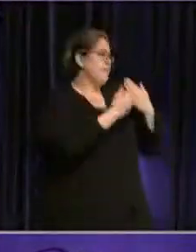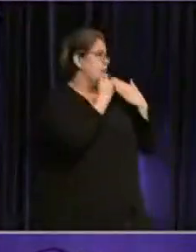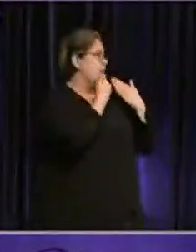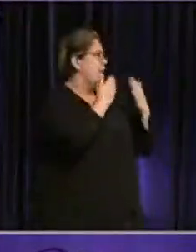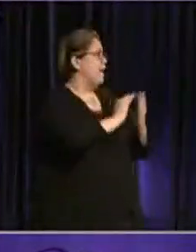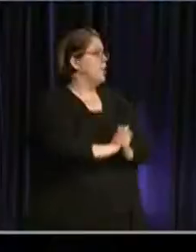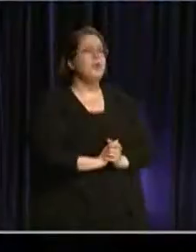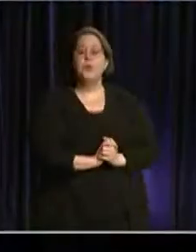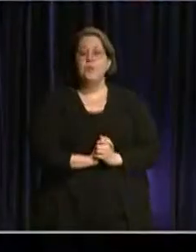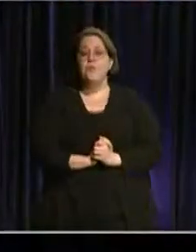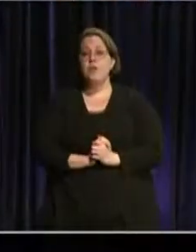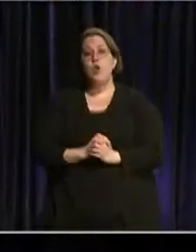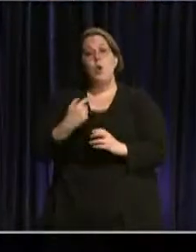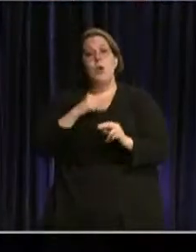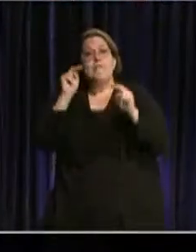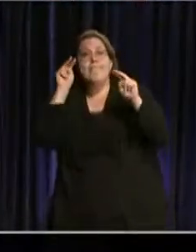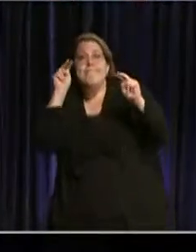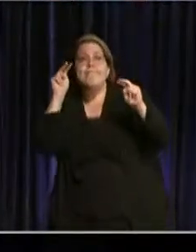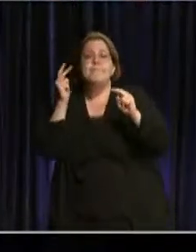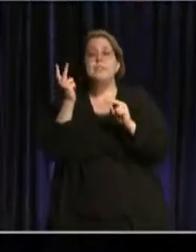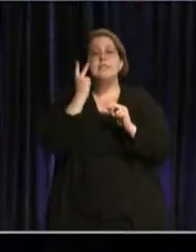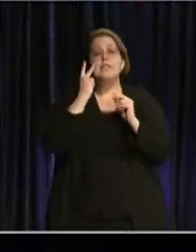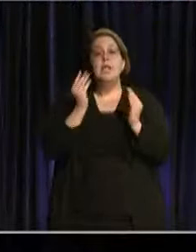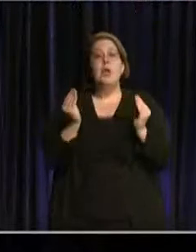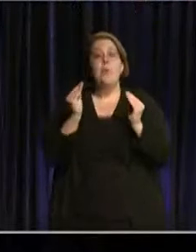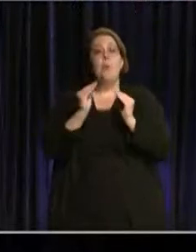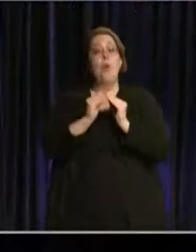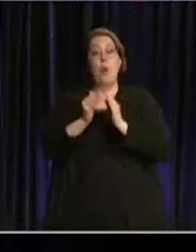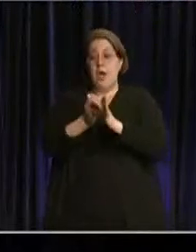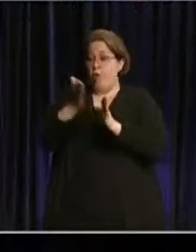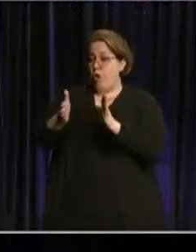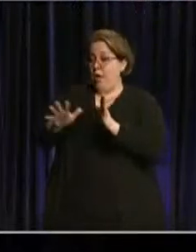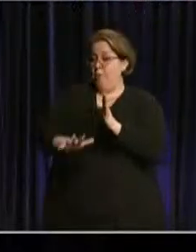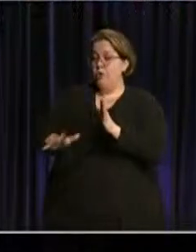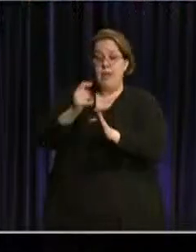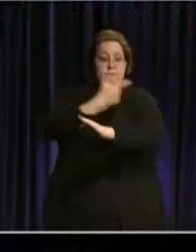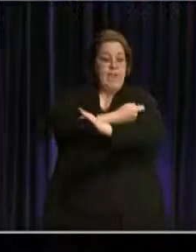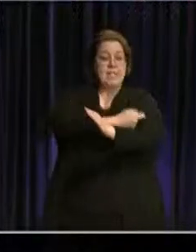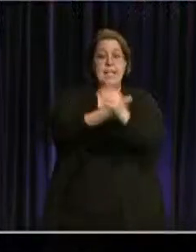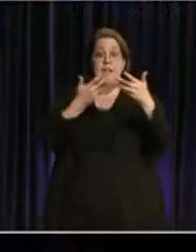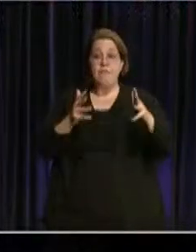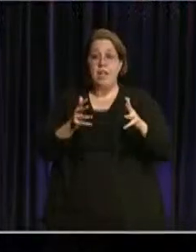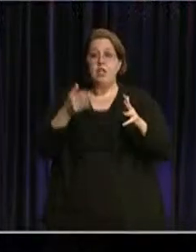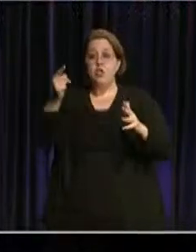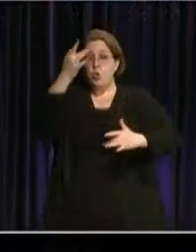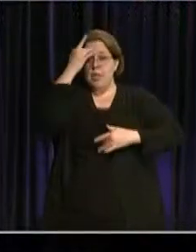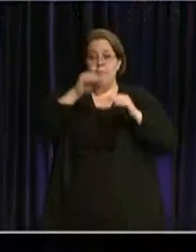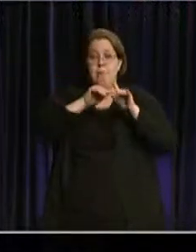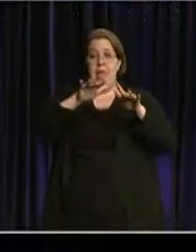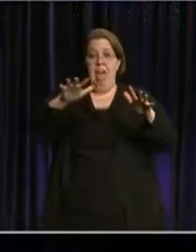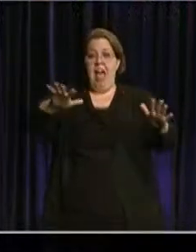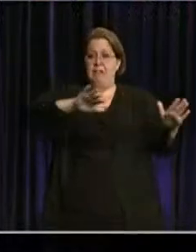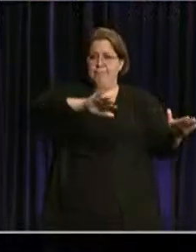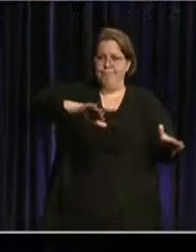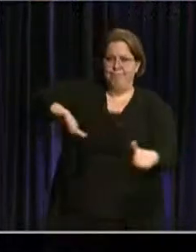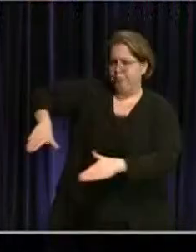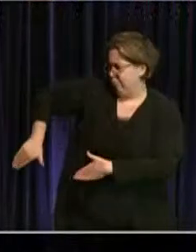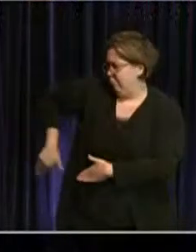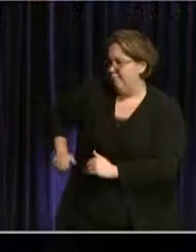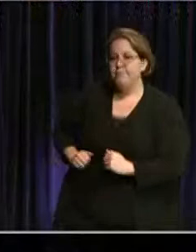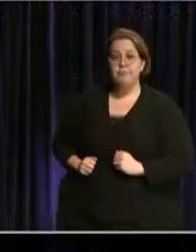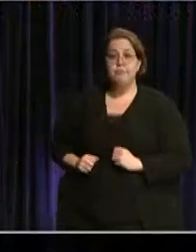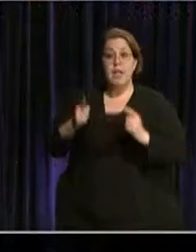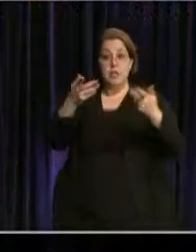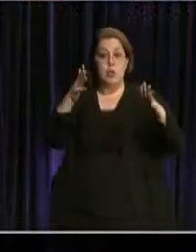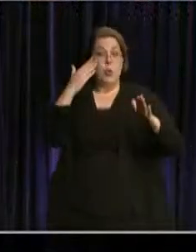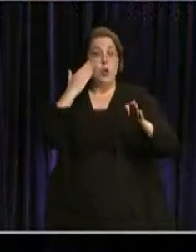and we are looking forward to seeing more of our neighbors vaccinated so we can start to put this pandemic firmly behind us. As you know,